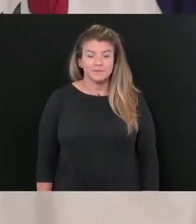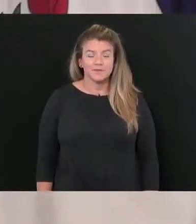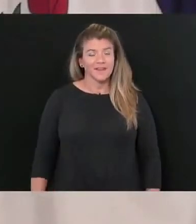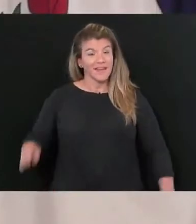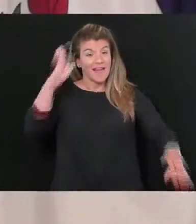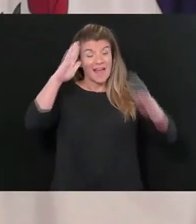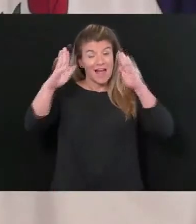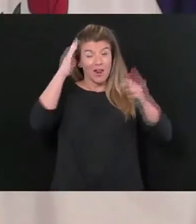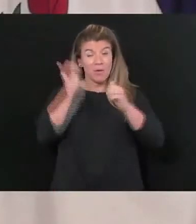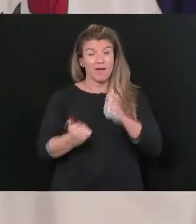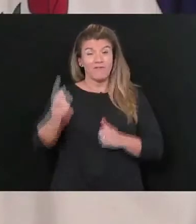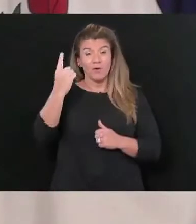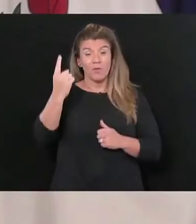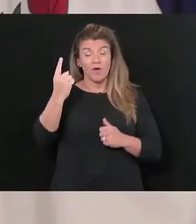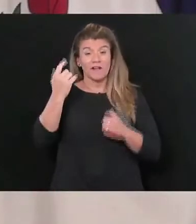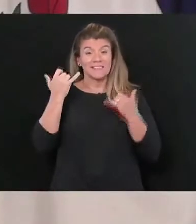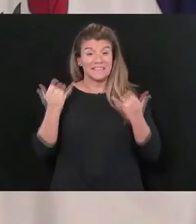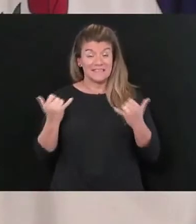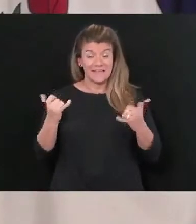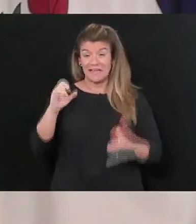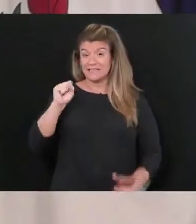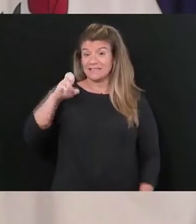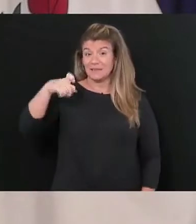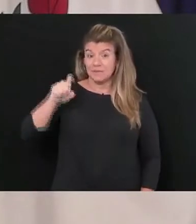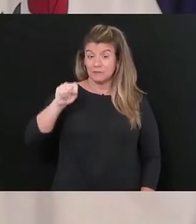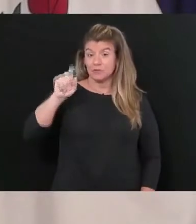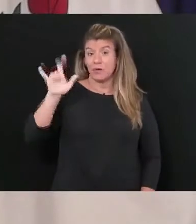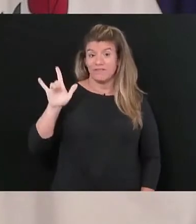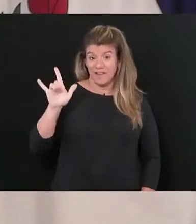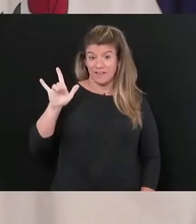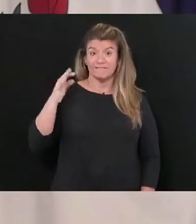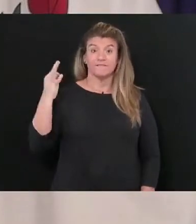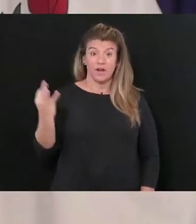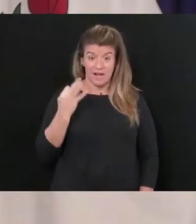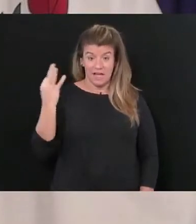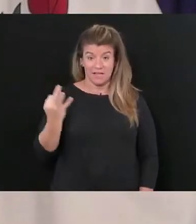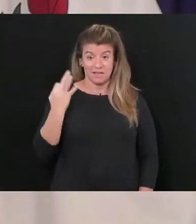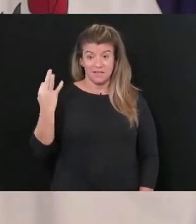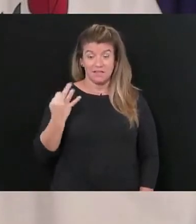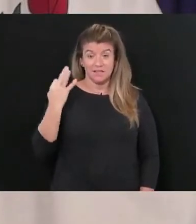Hello, everyone. It's September the 25th, Friday.